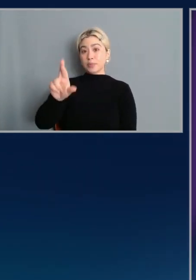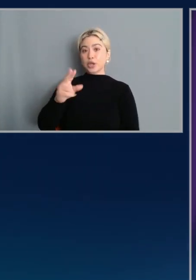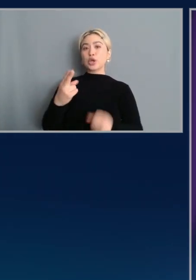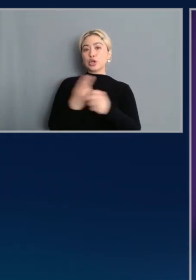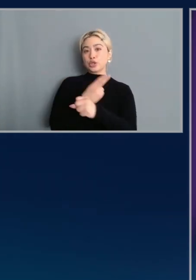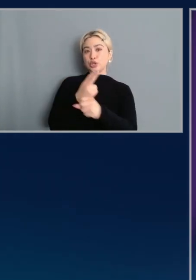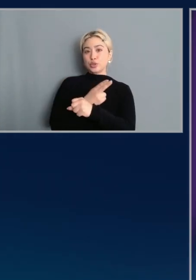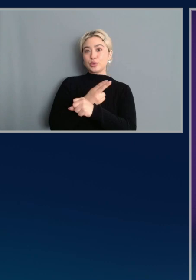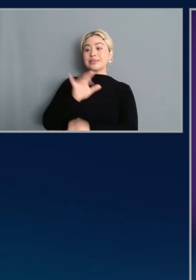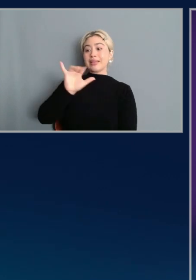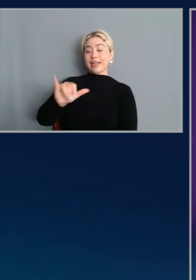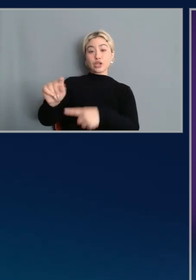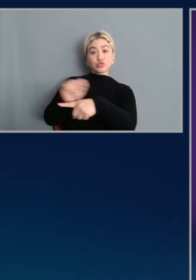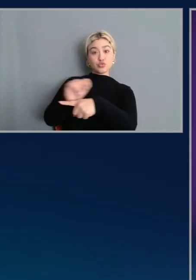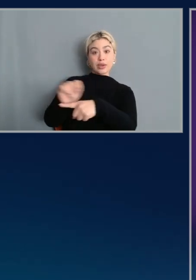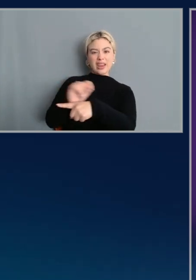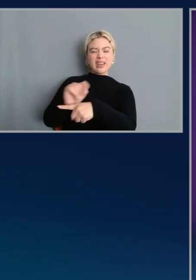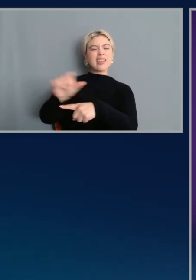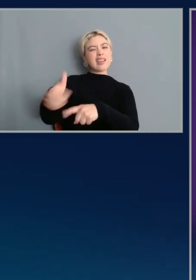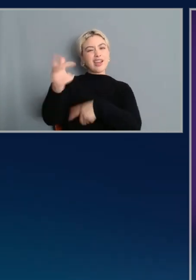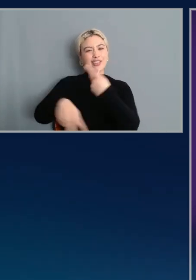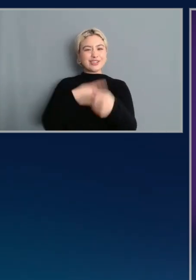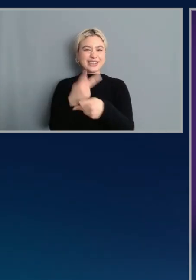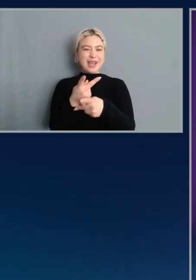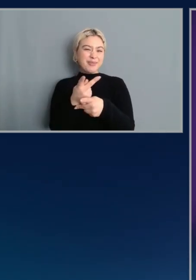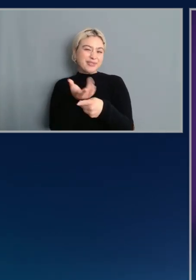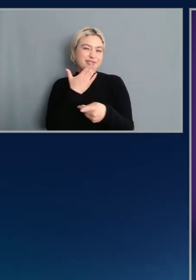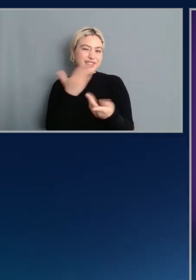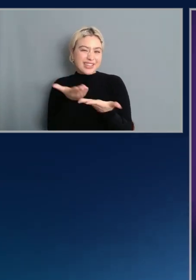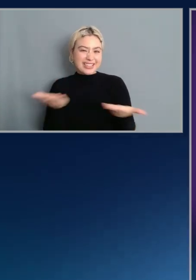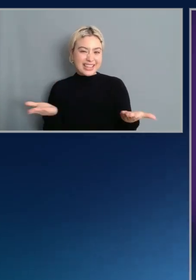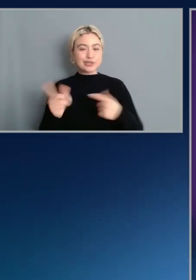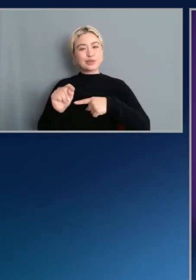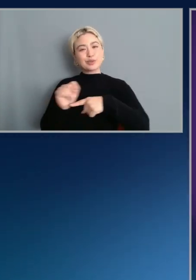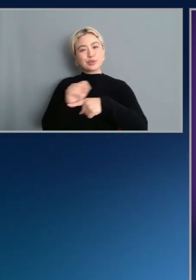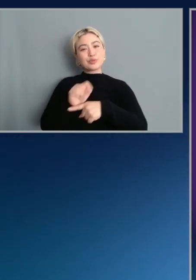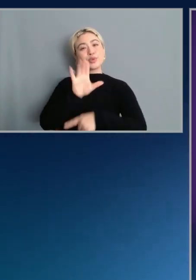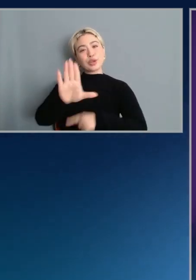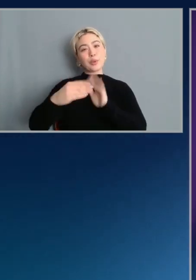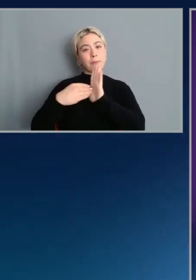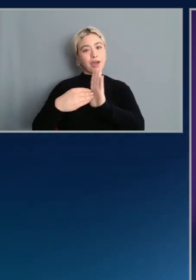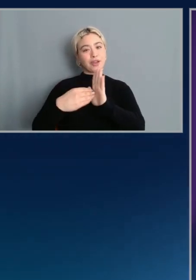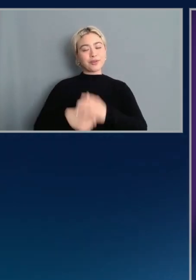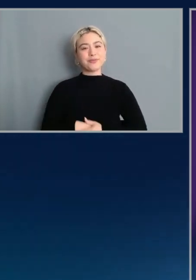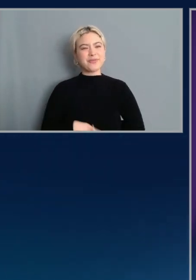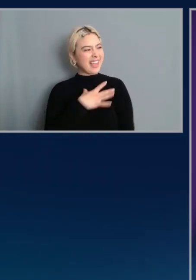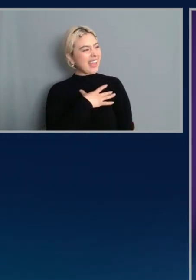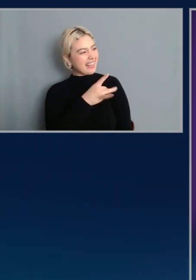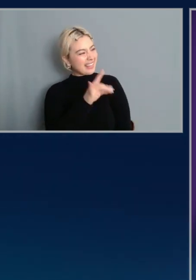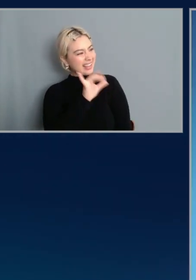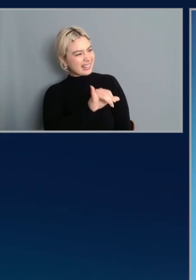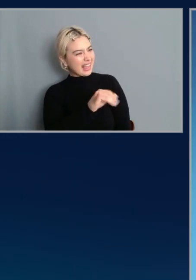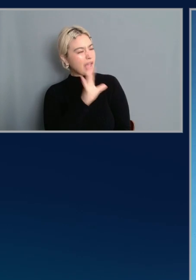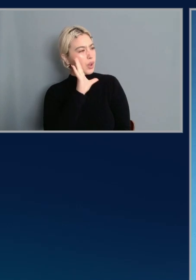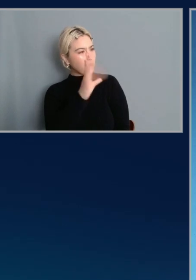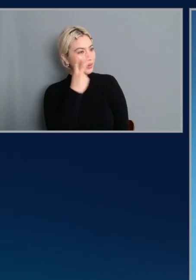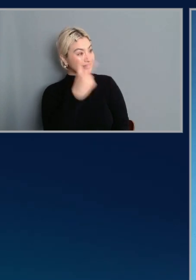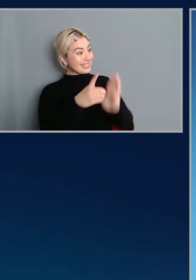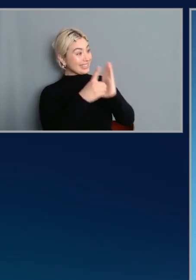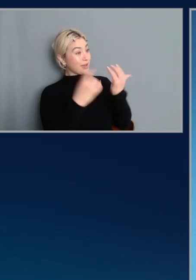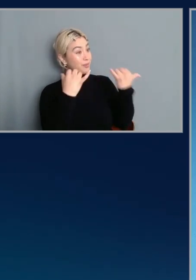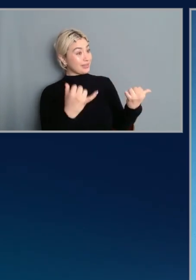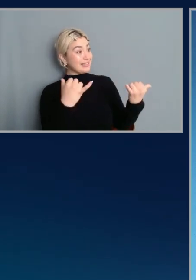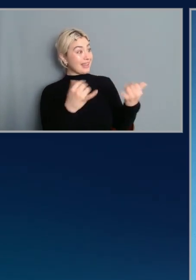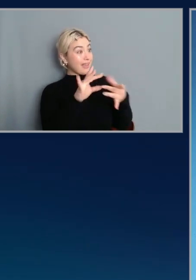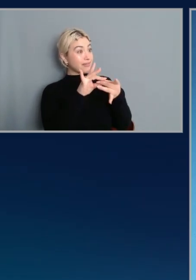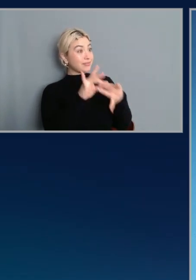SageMaker training and all sorts of other goodies to train your model. I like that. I like that. So, are we going to see a demo today about something?